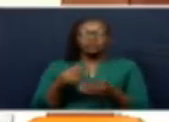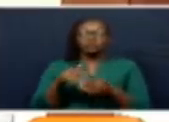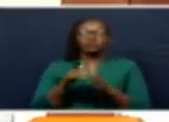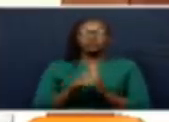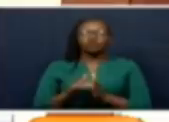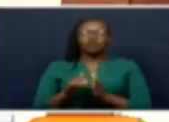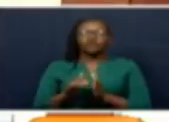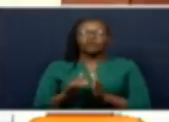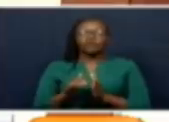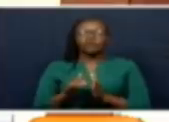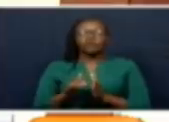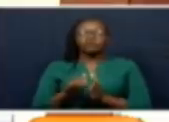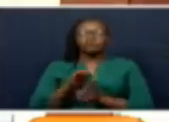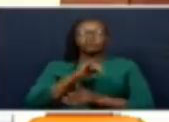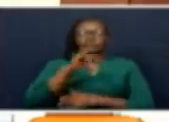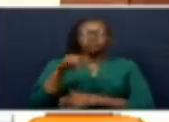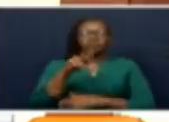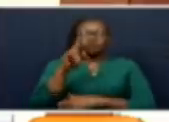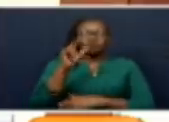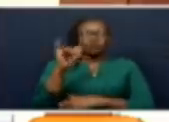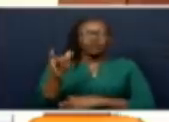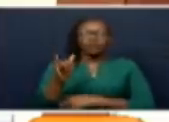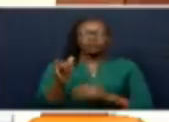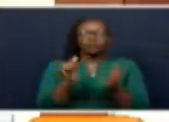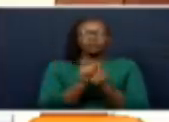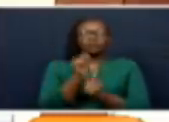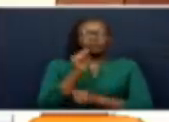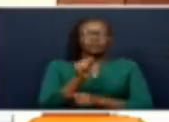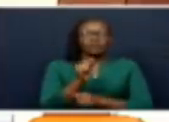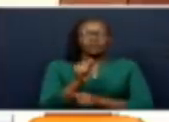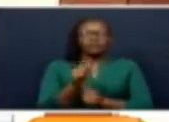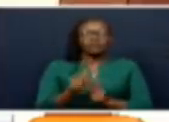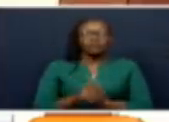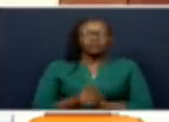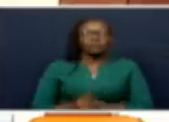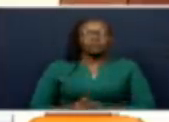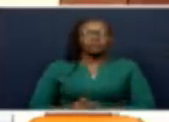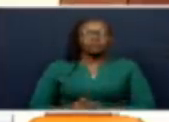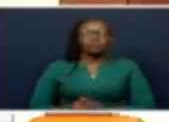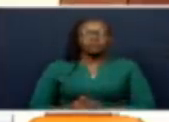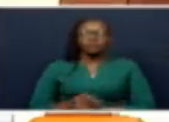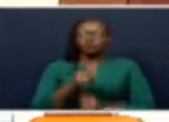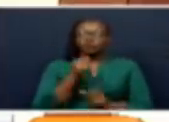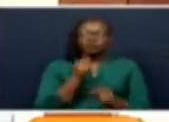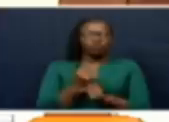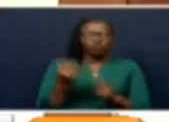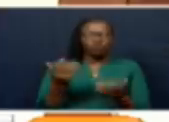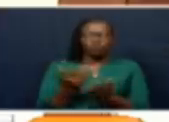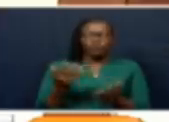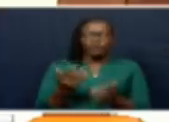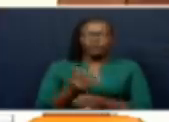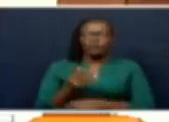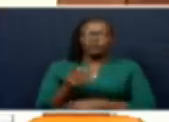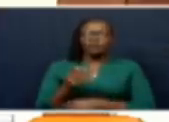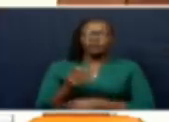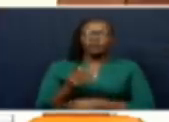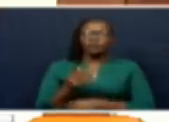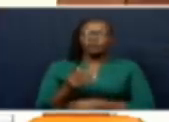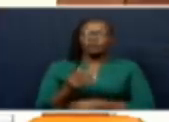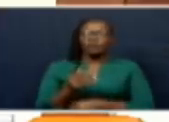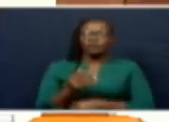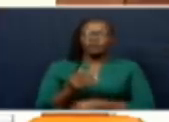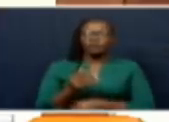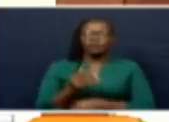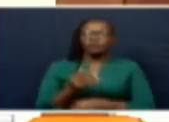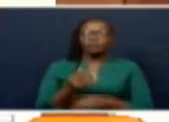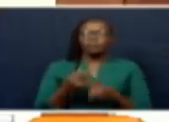July 5th. But during those days, we used to work on Saturday. Where were you working? At the industrial area, at the then